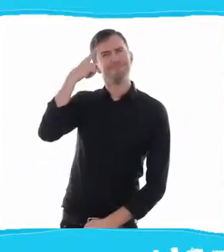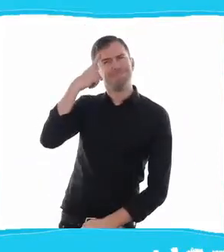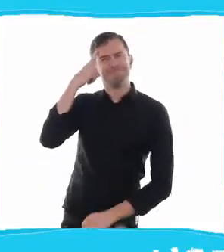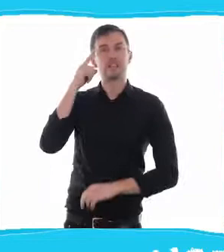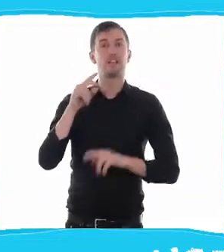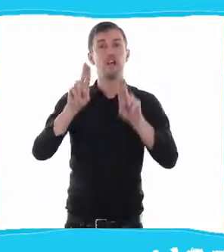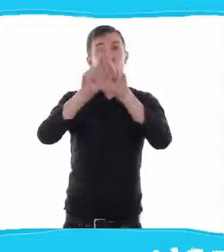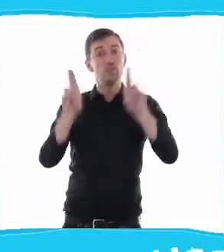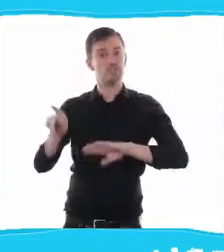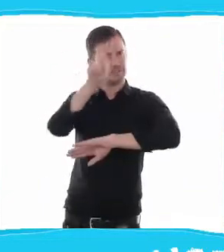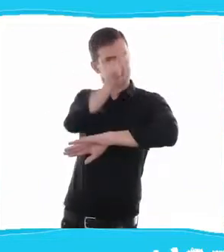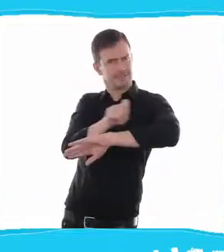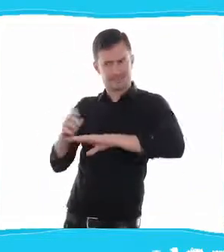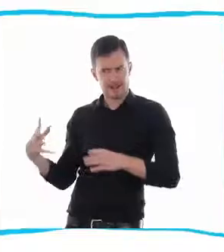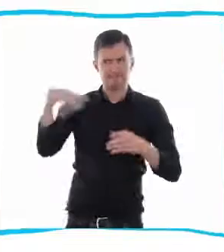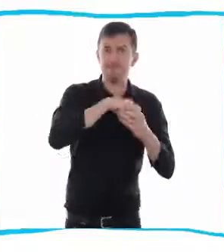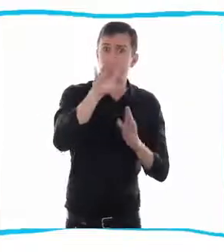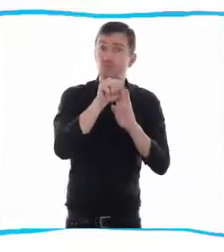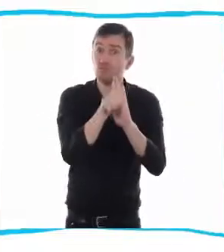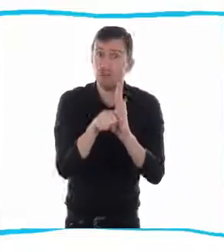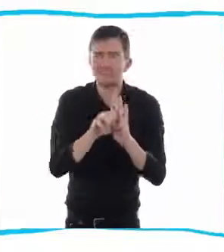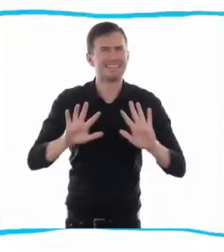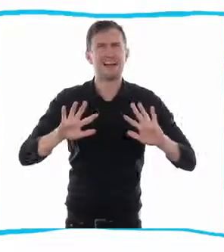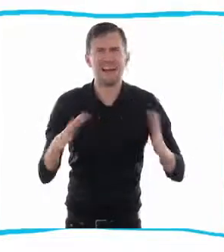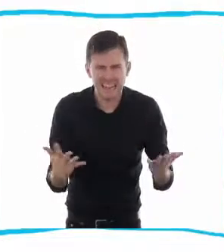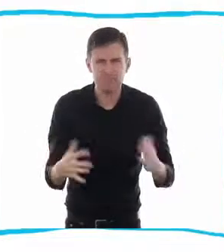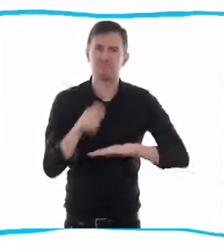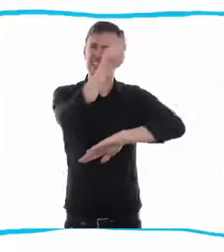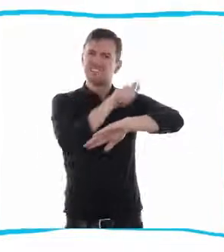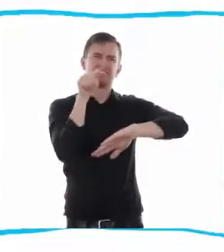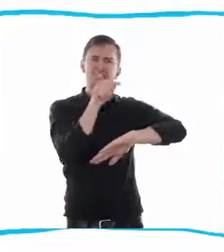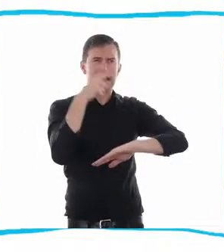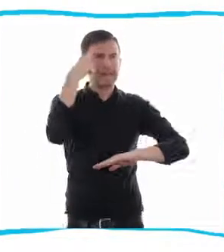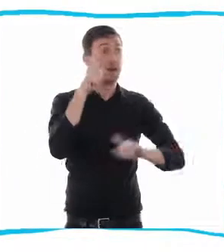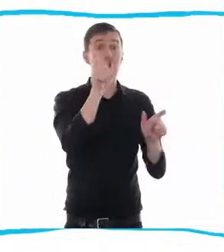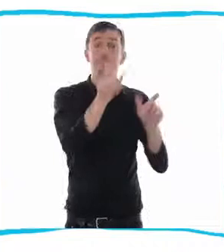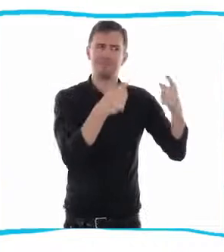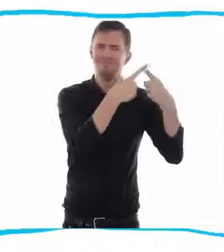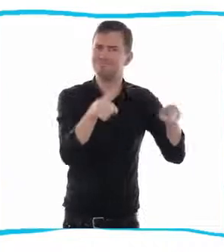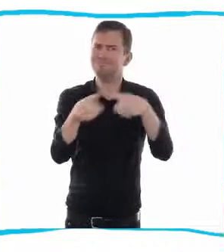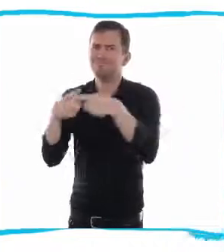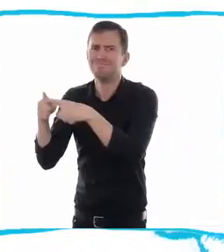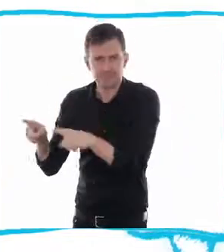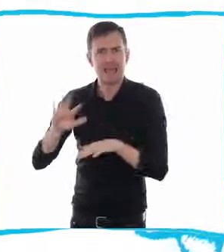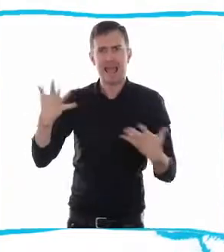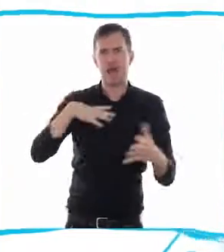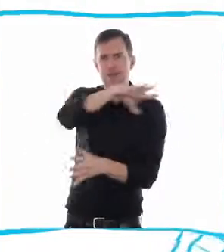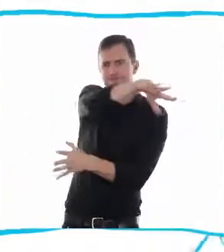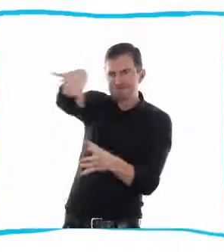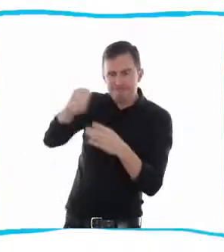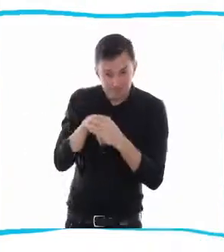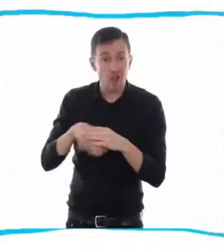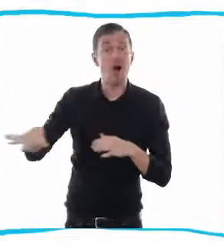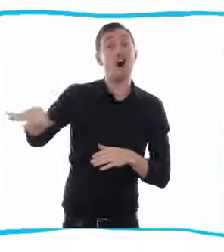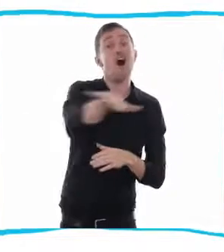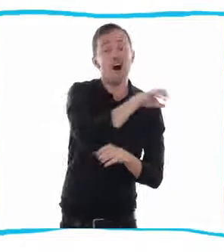Keep in mind the idea of universal design. Think about people's different needs when you begin to create a product, so you don't have to go back